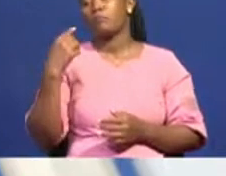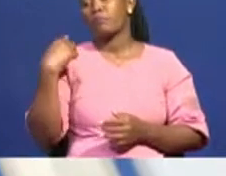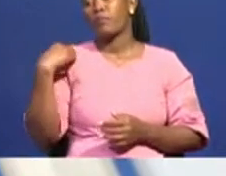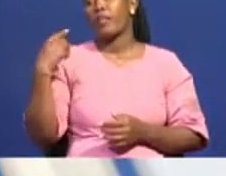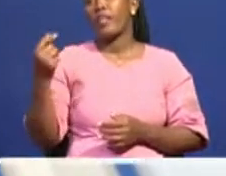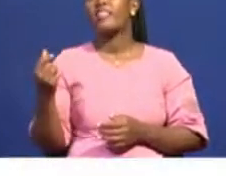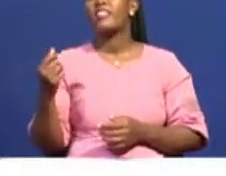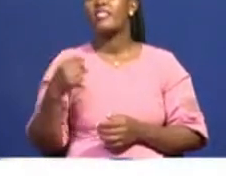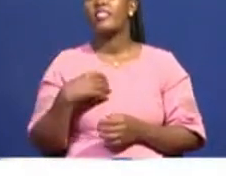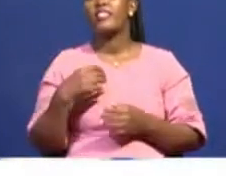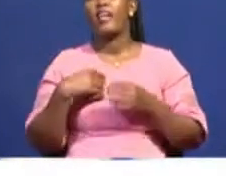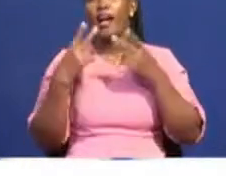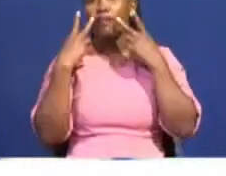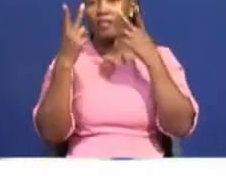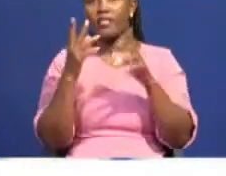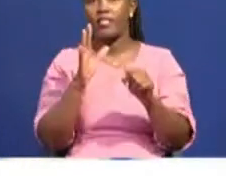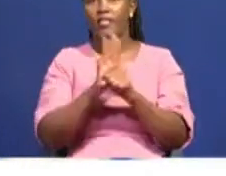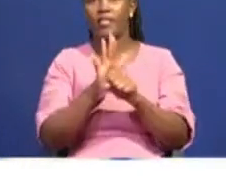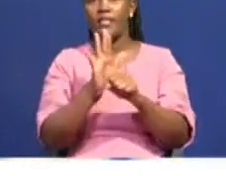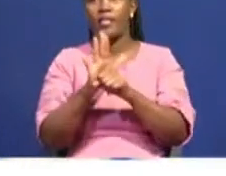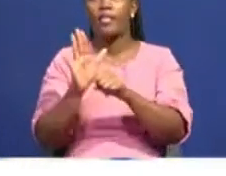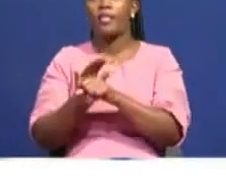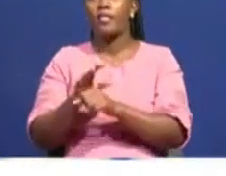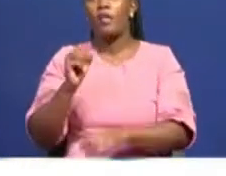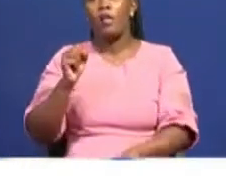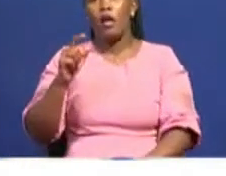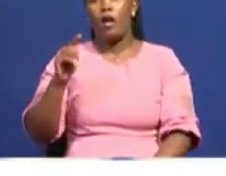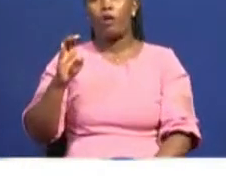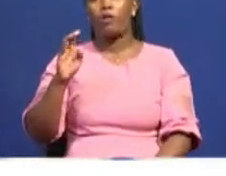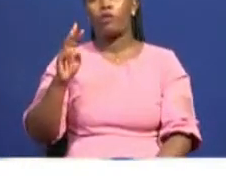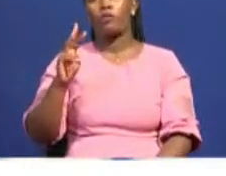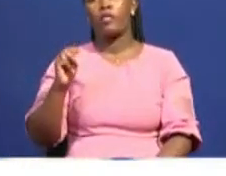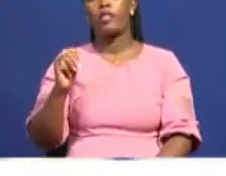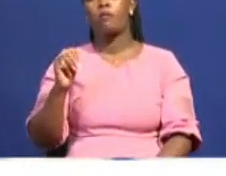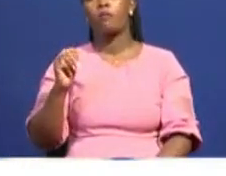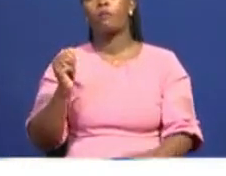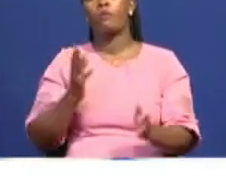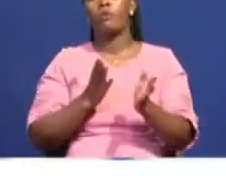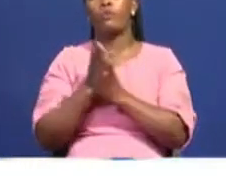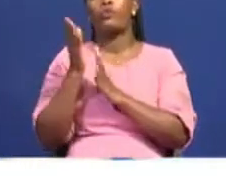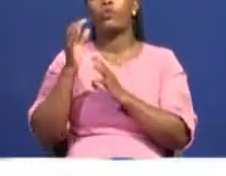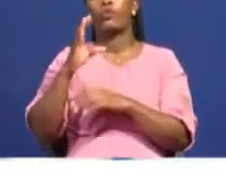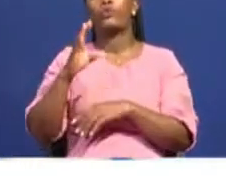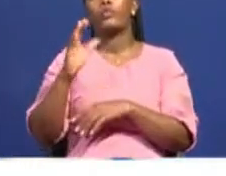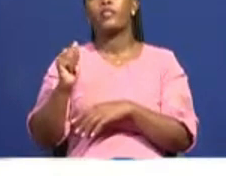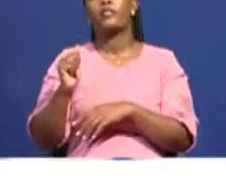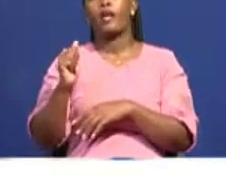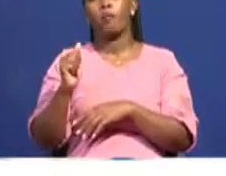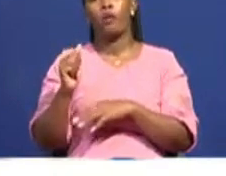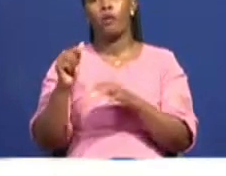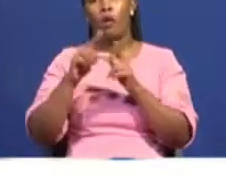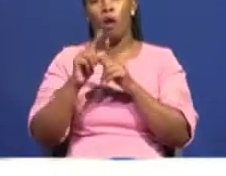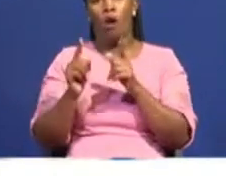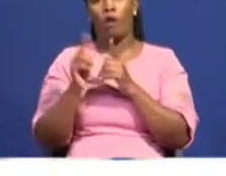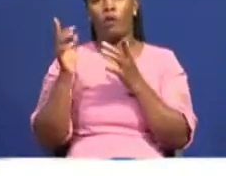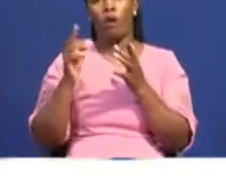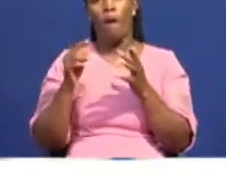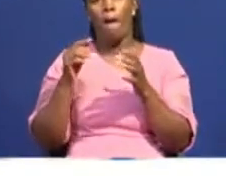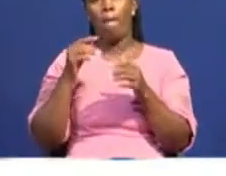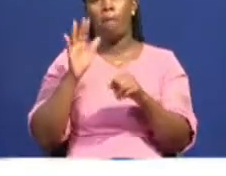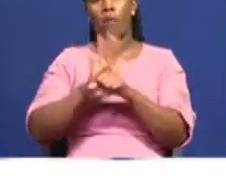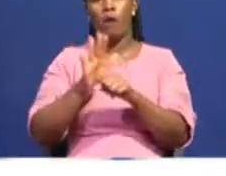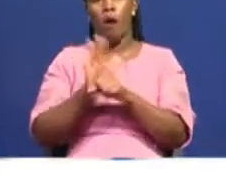lot of steam going towards decarbonization, and the key aspect that comes,